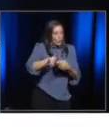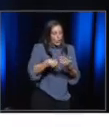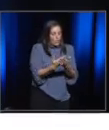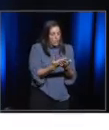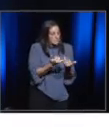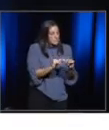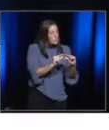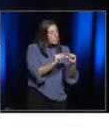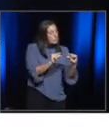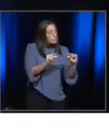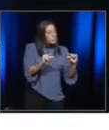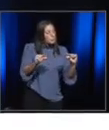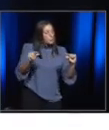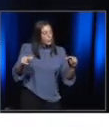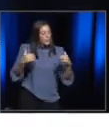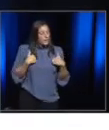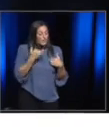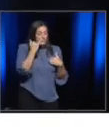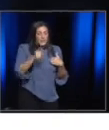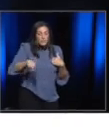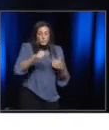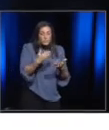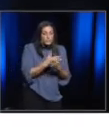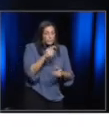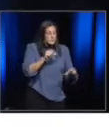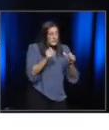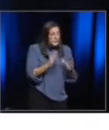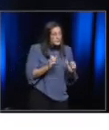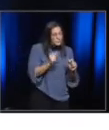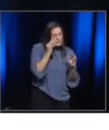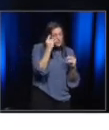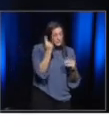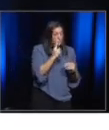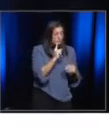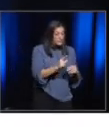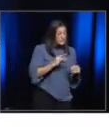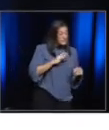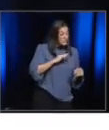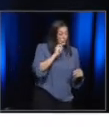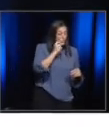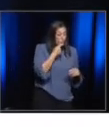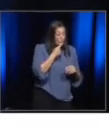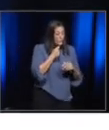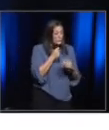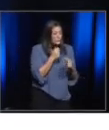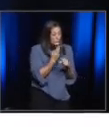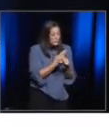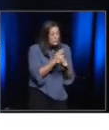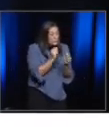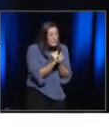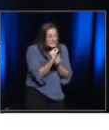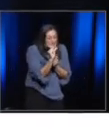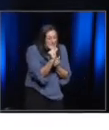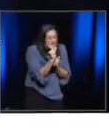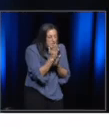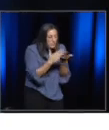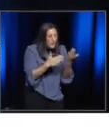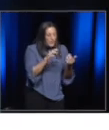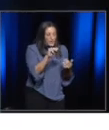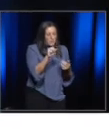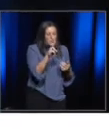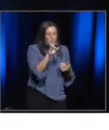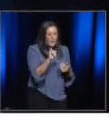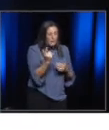So any of you budding young scientists out there, if you can think of something really cool to do with a teeny tiny piece of Māui dolphin, get in